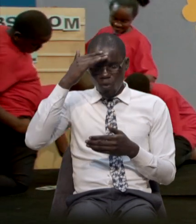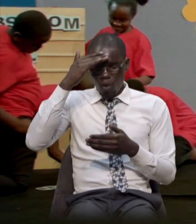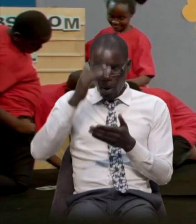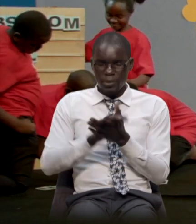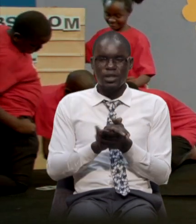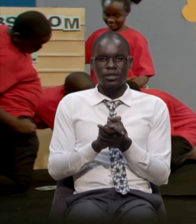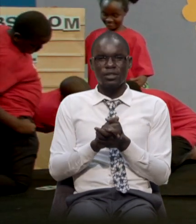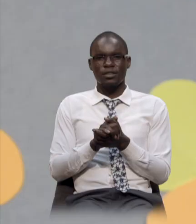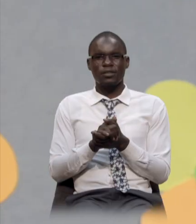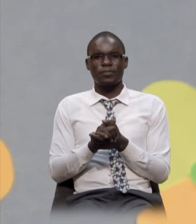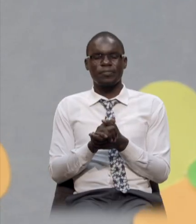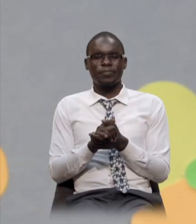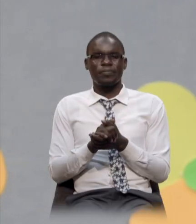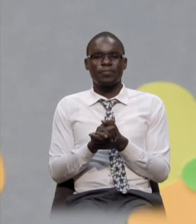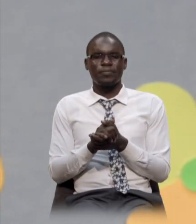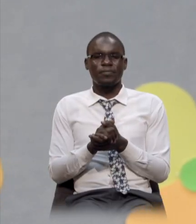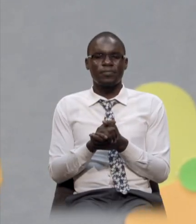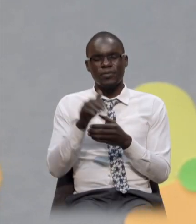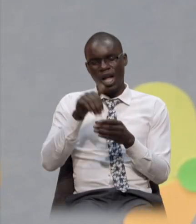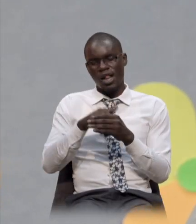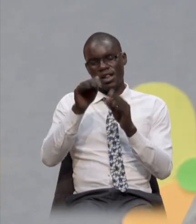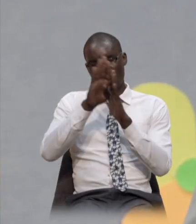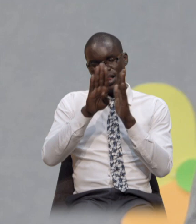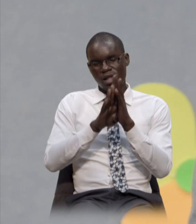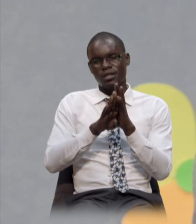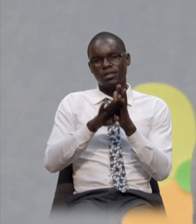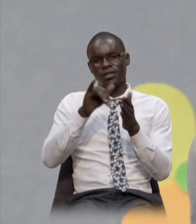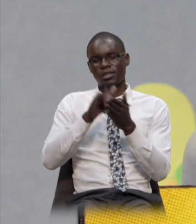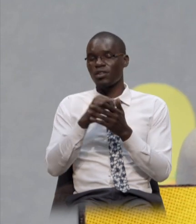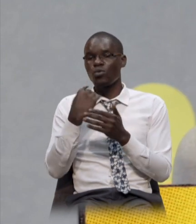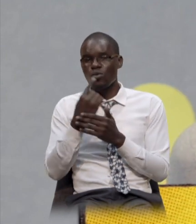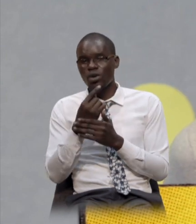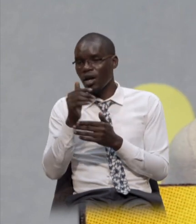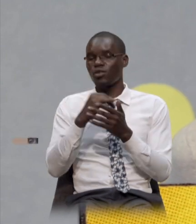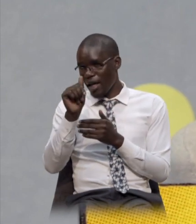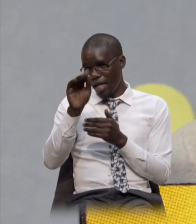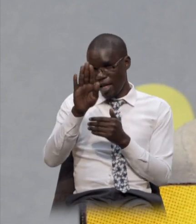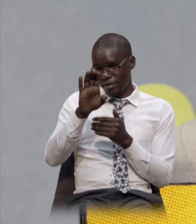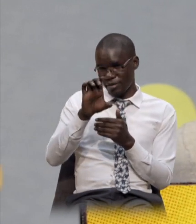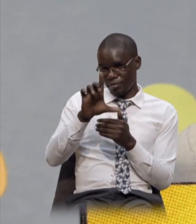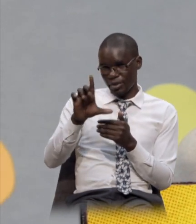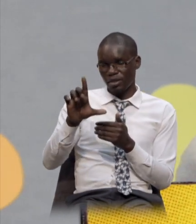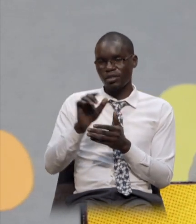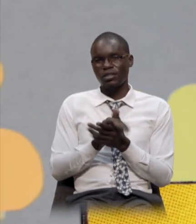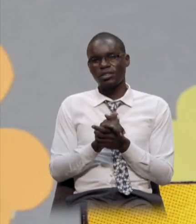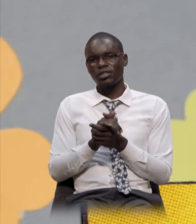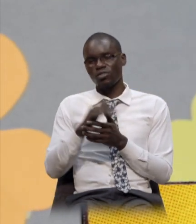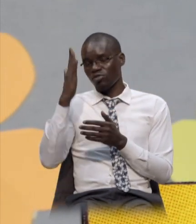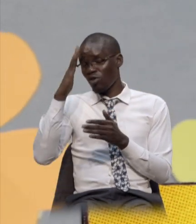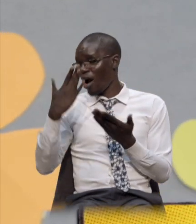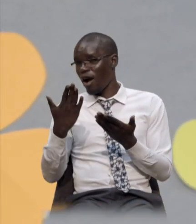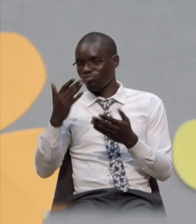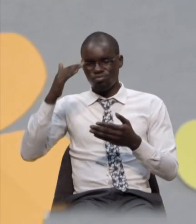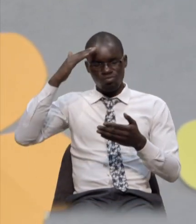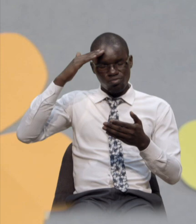story we are told of someone who obeyed in the Bible. And that is who? Abel. And do you know how he obeyed? How